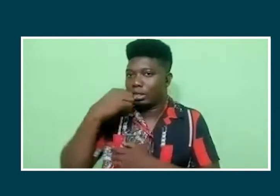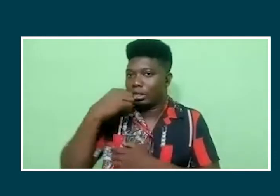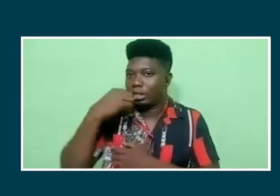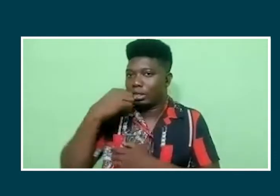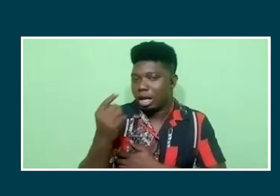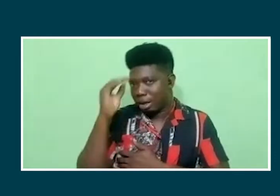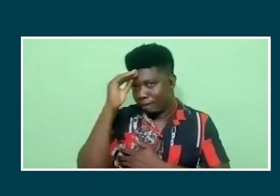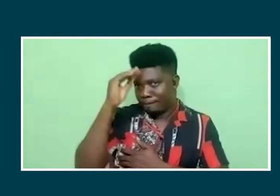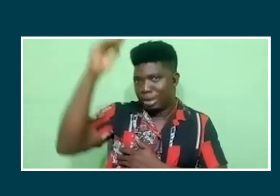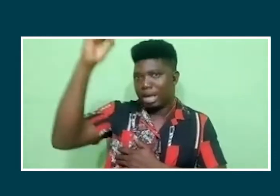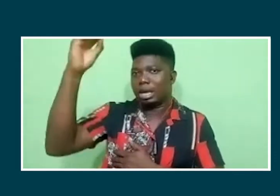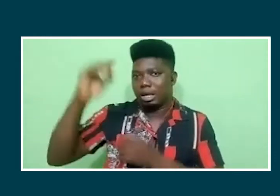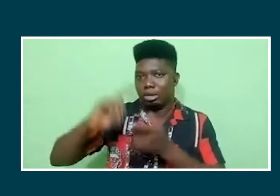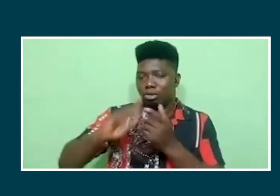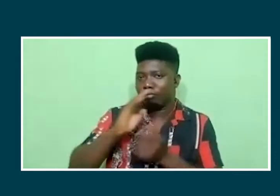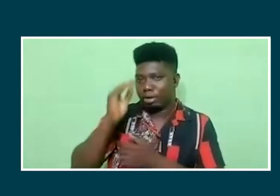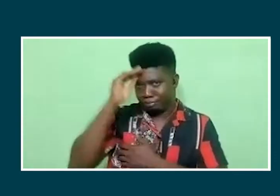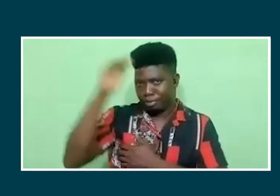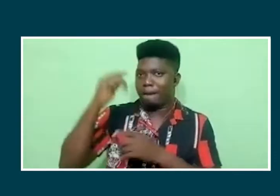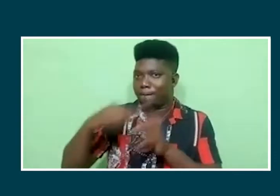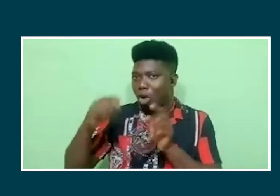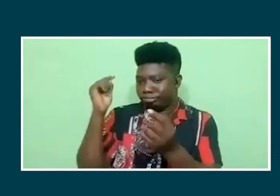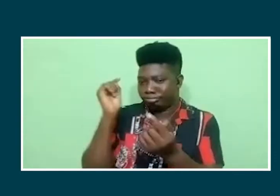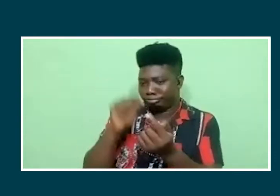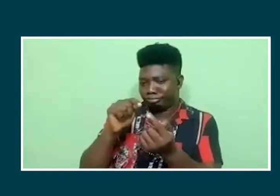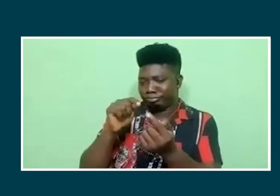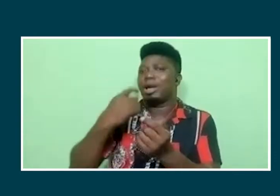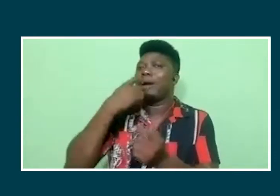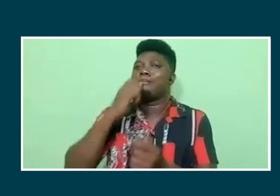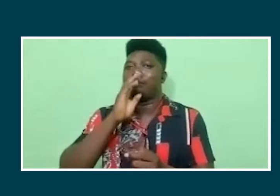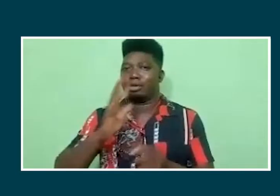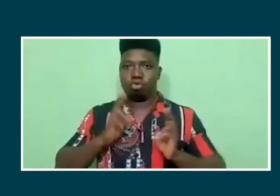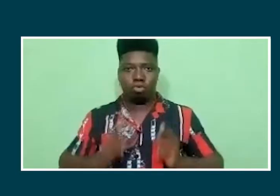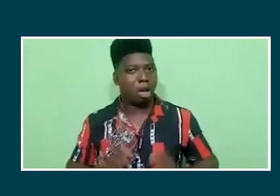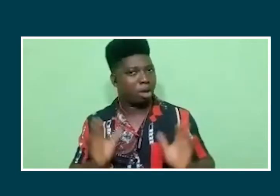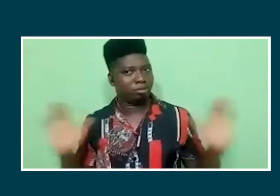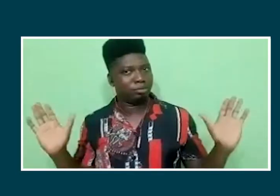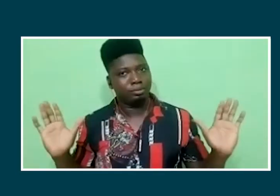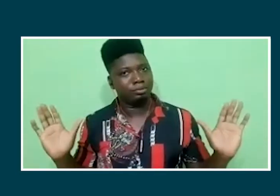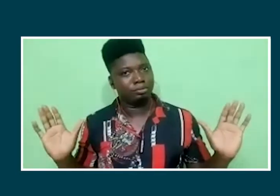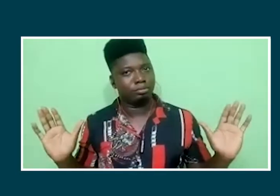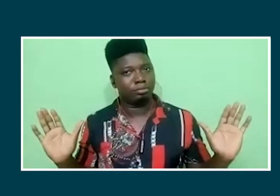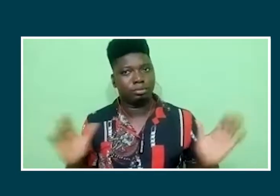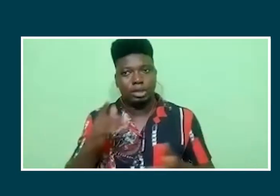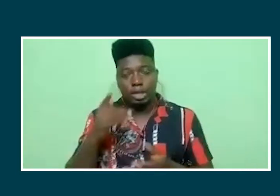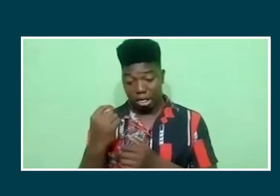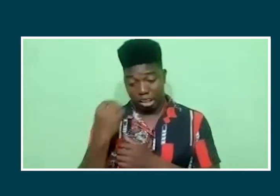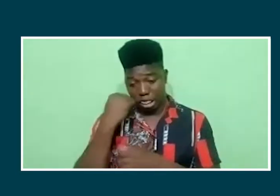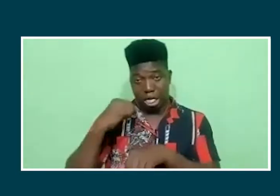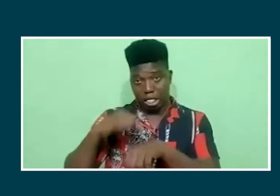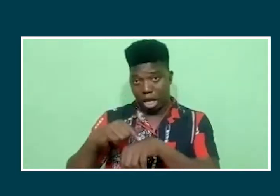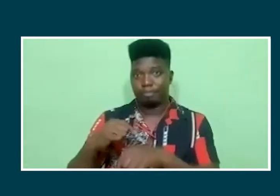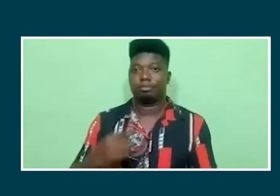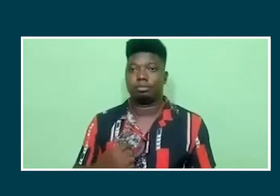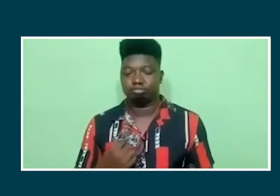human. That is one thing which we need to realize. They need to be human. The last time I was chatting with Laura, one news